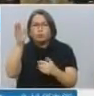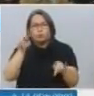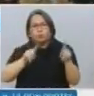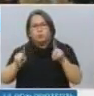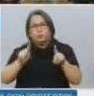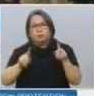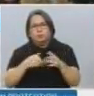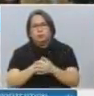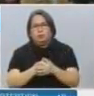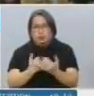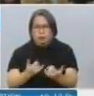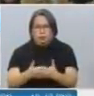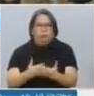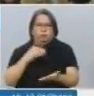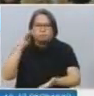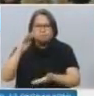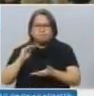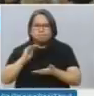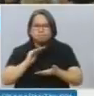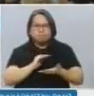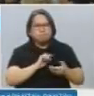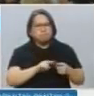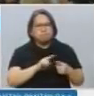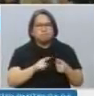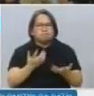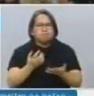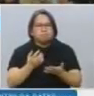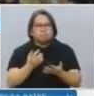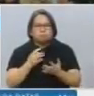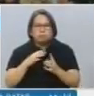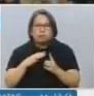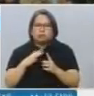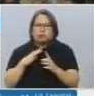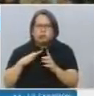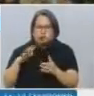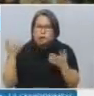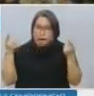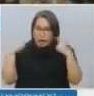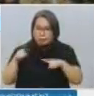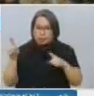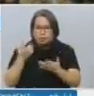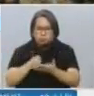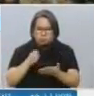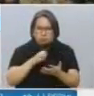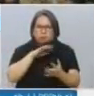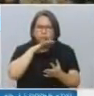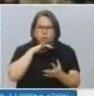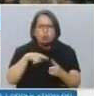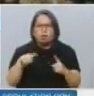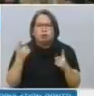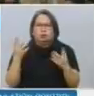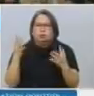earnestly undertake initiatives to reduce our vulnerabilities to natural hazards and